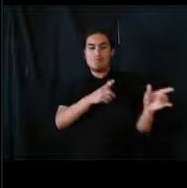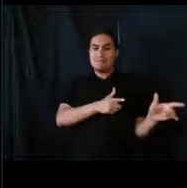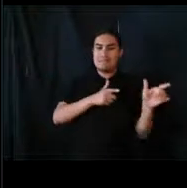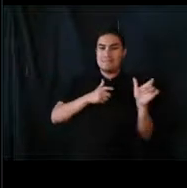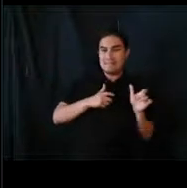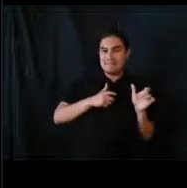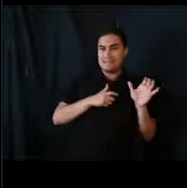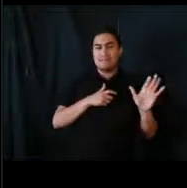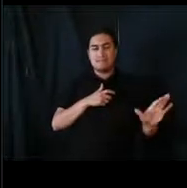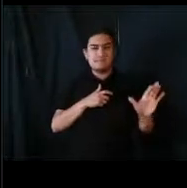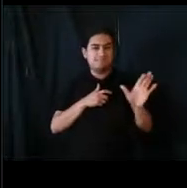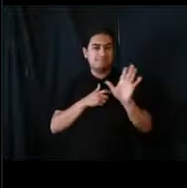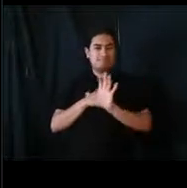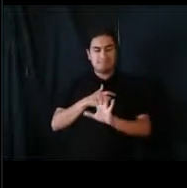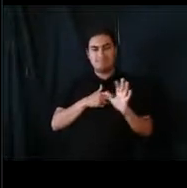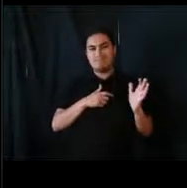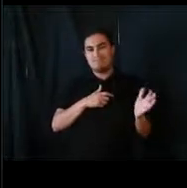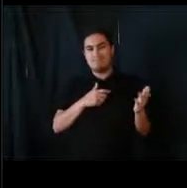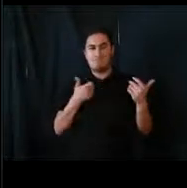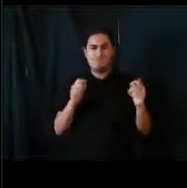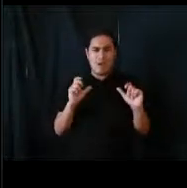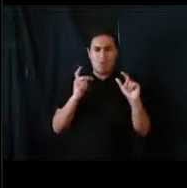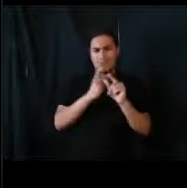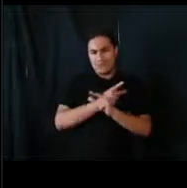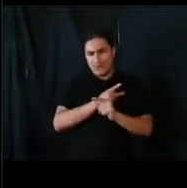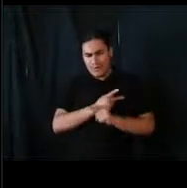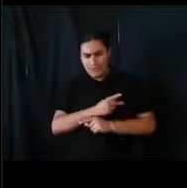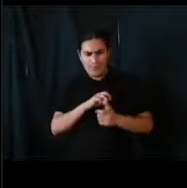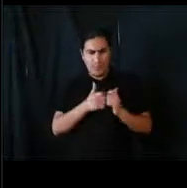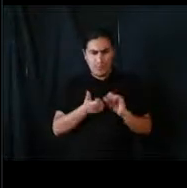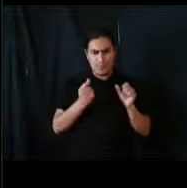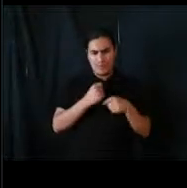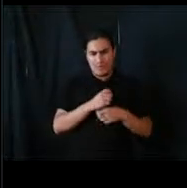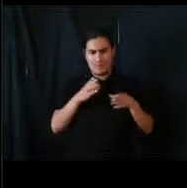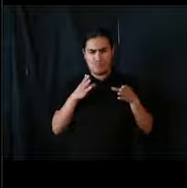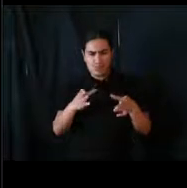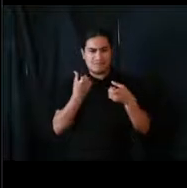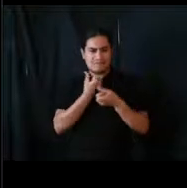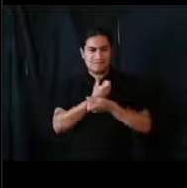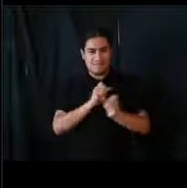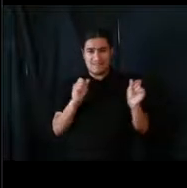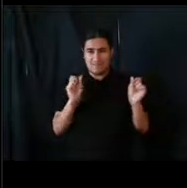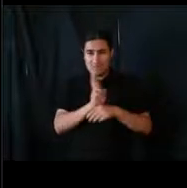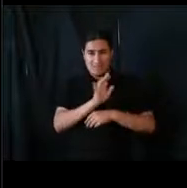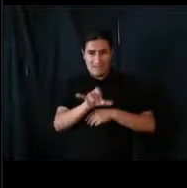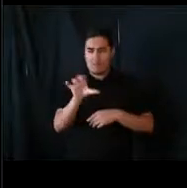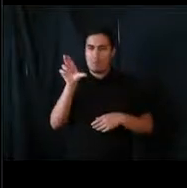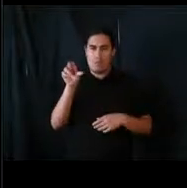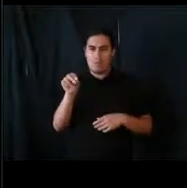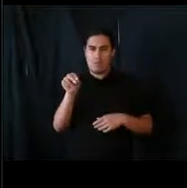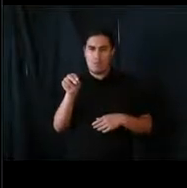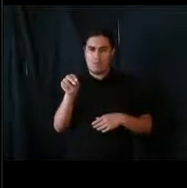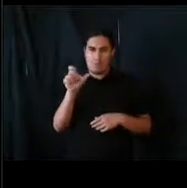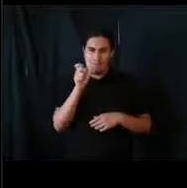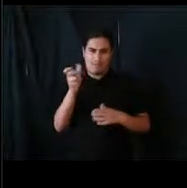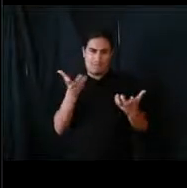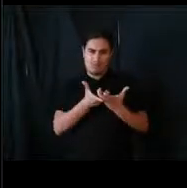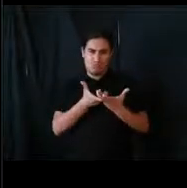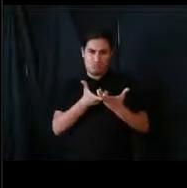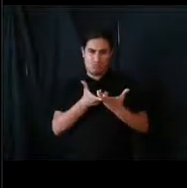then screen to figure out how we can make these roads safe it's just it's not compatible